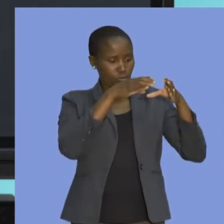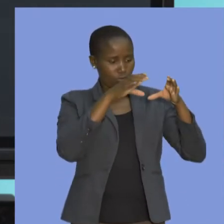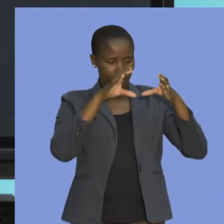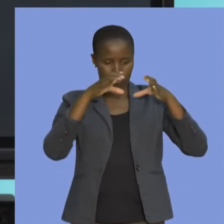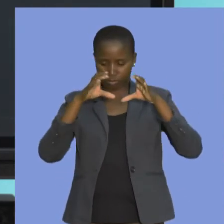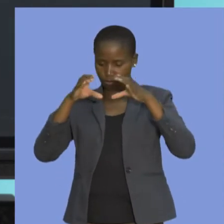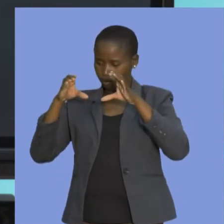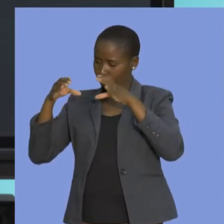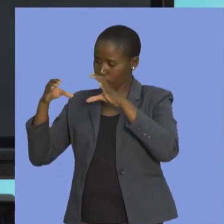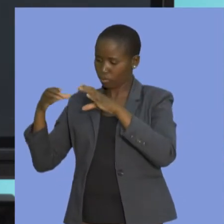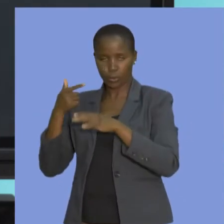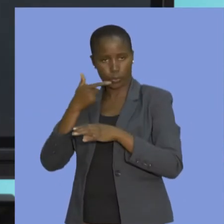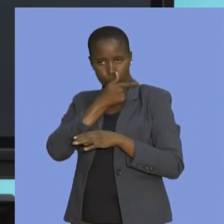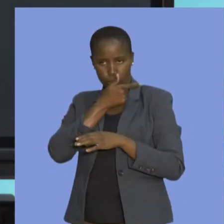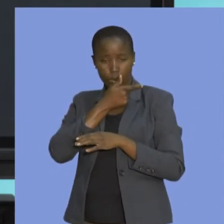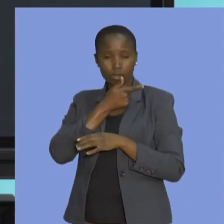this is better. I want to know